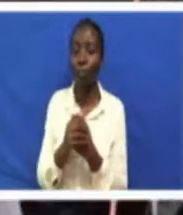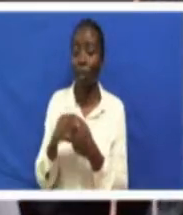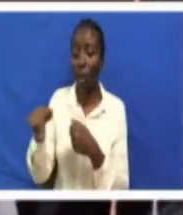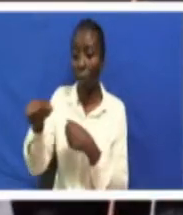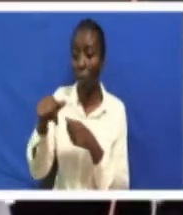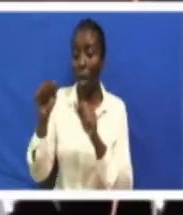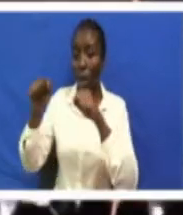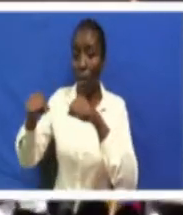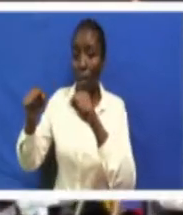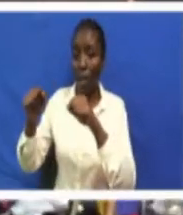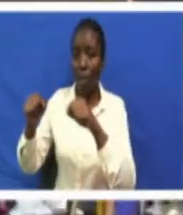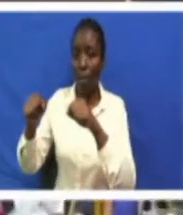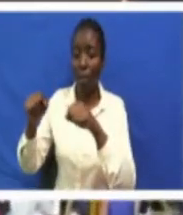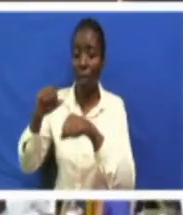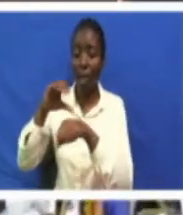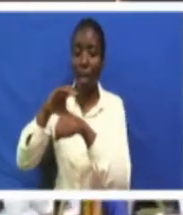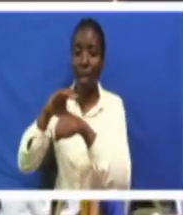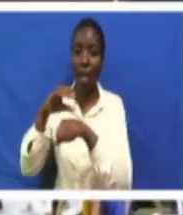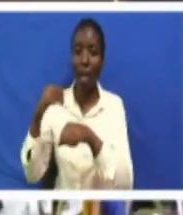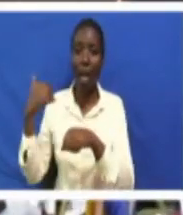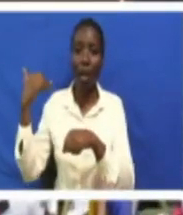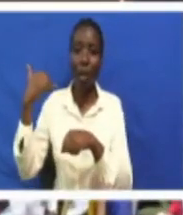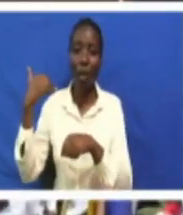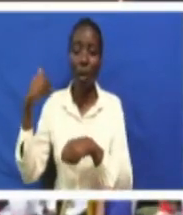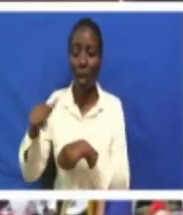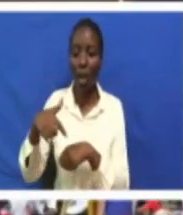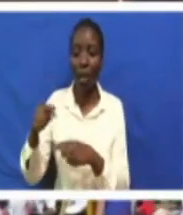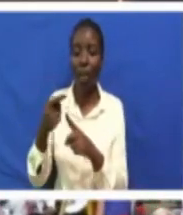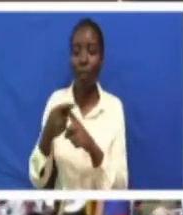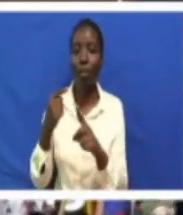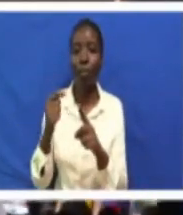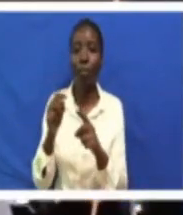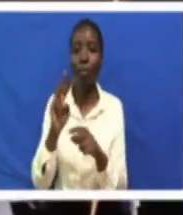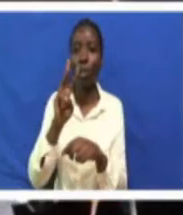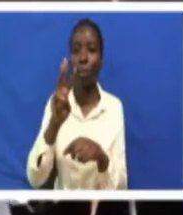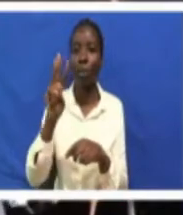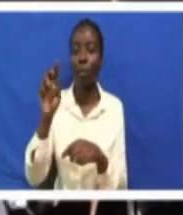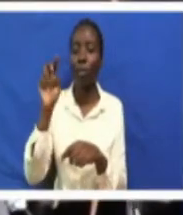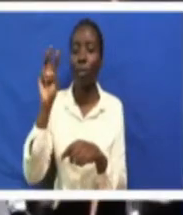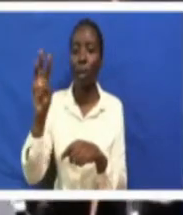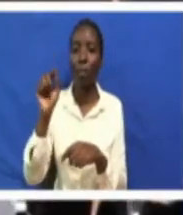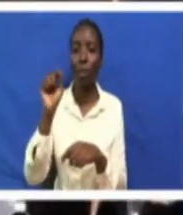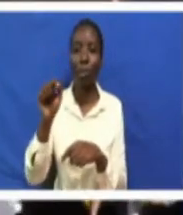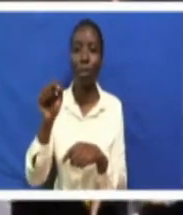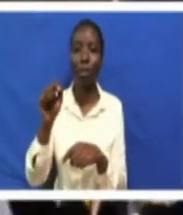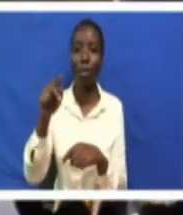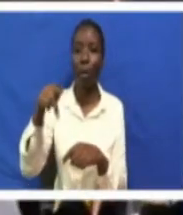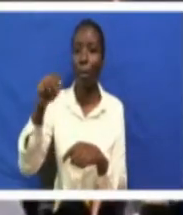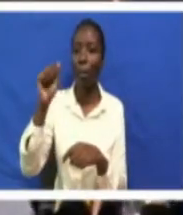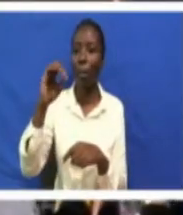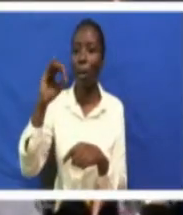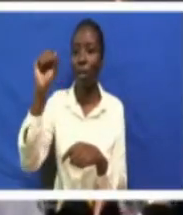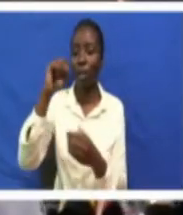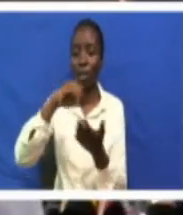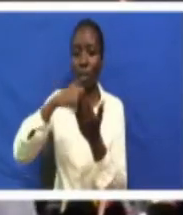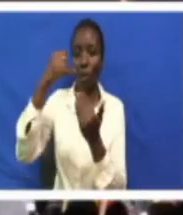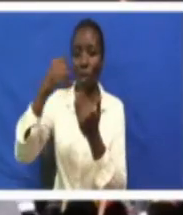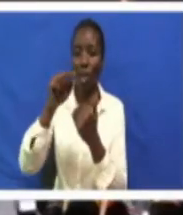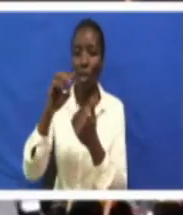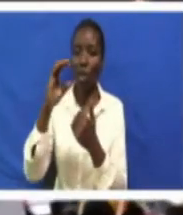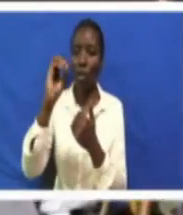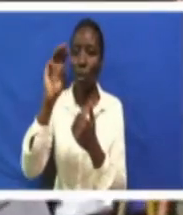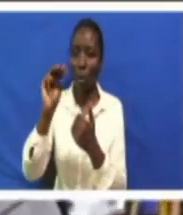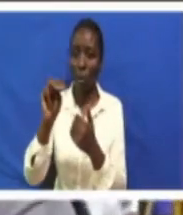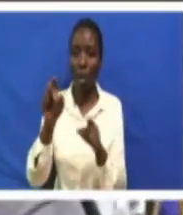available um you can reach us through our website www.budgesinsurance.com we